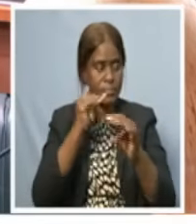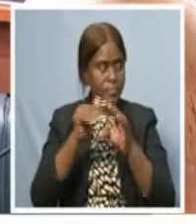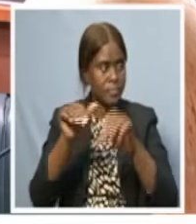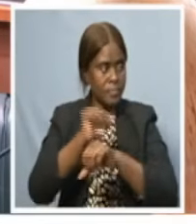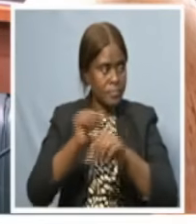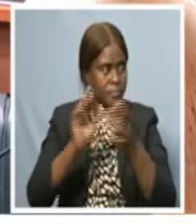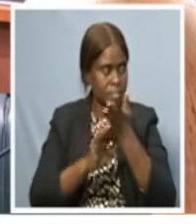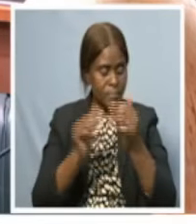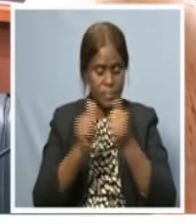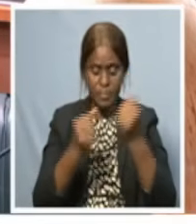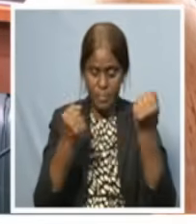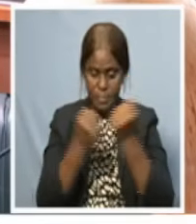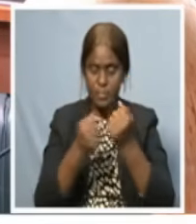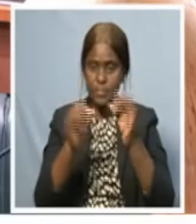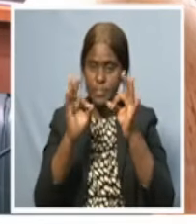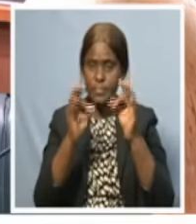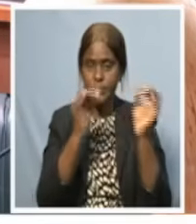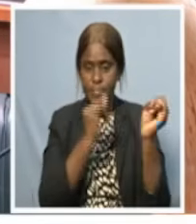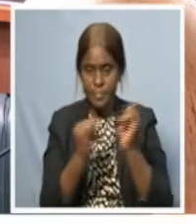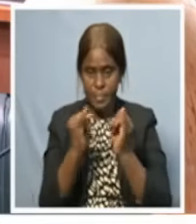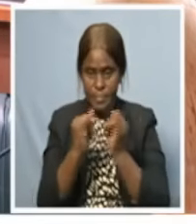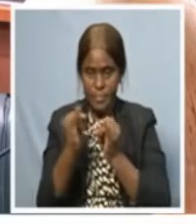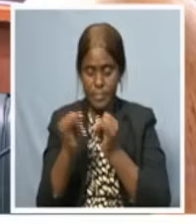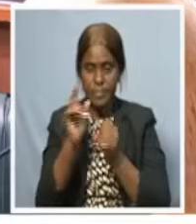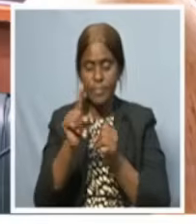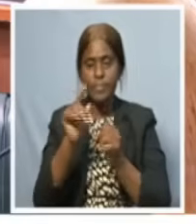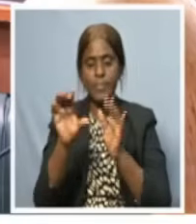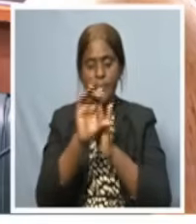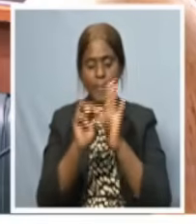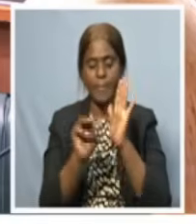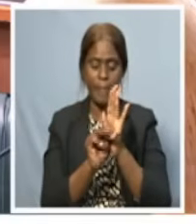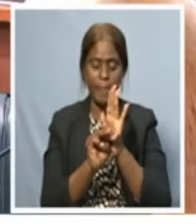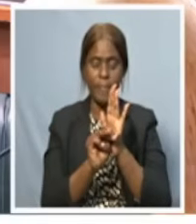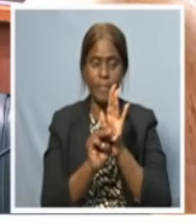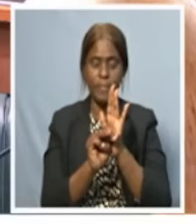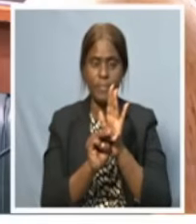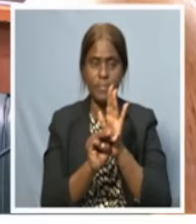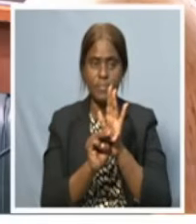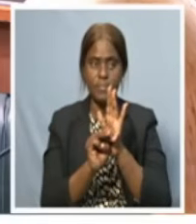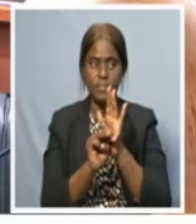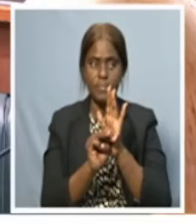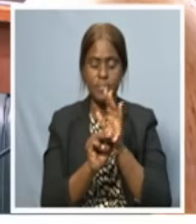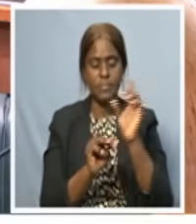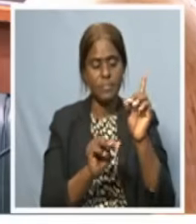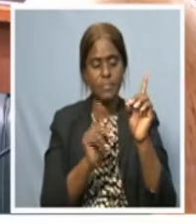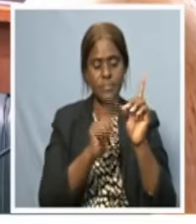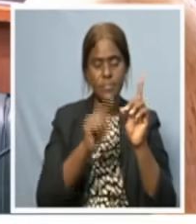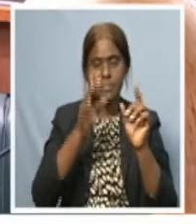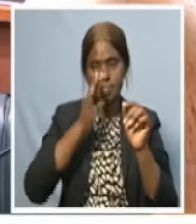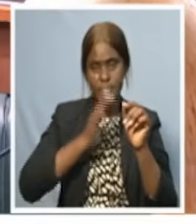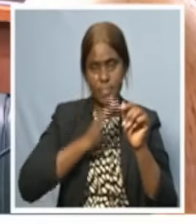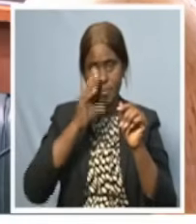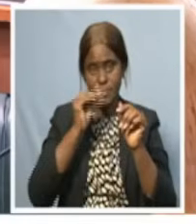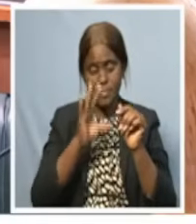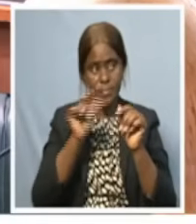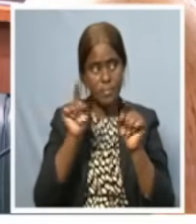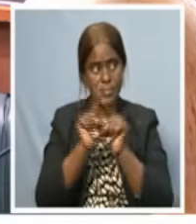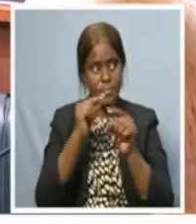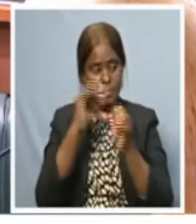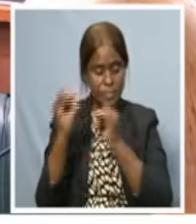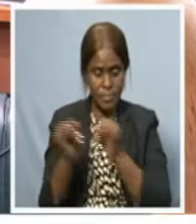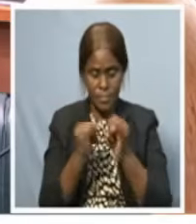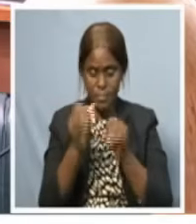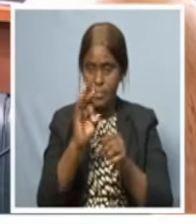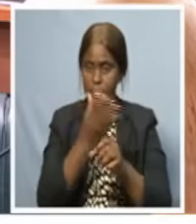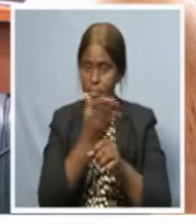schools and support the effective implementation of the curriculum. D, Madam Speaker, the